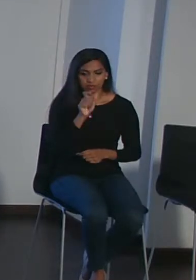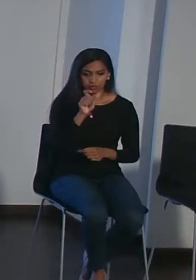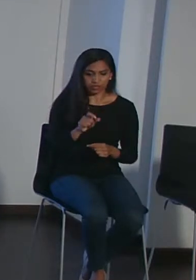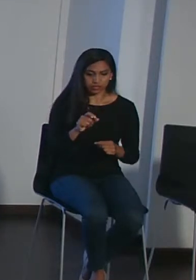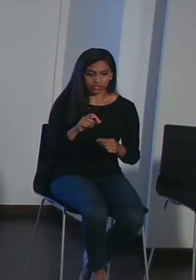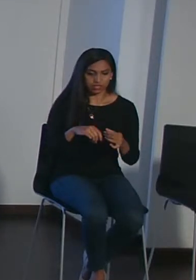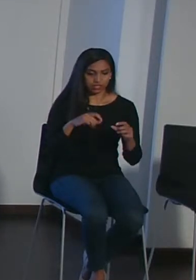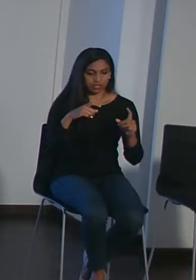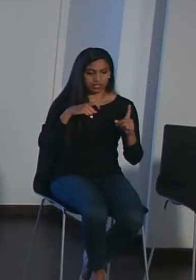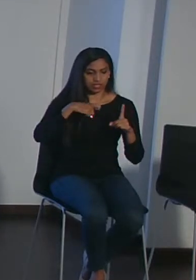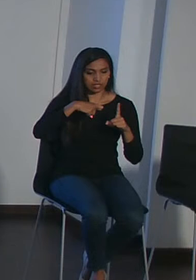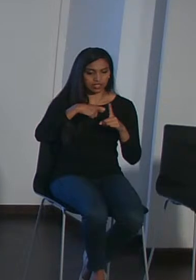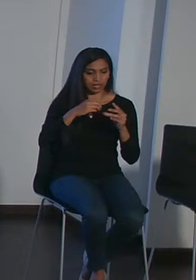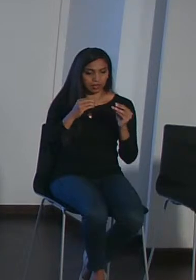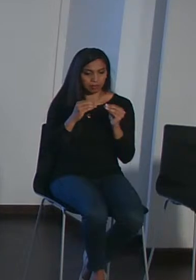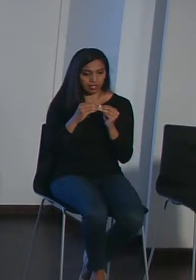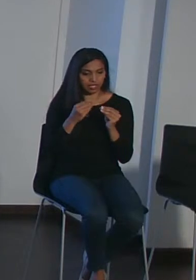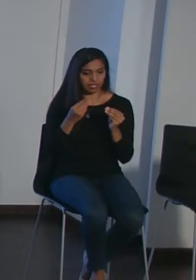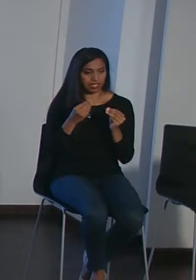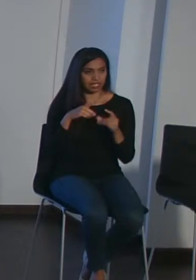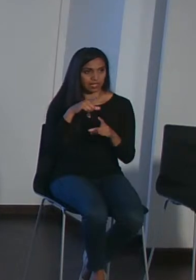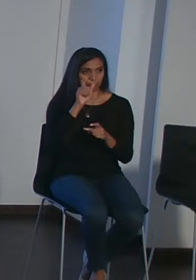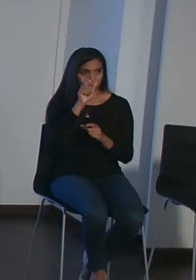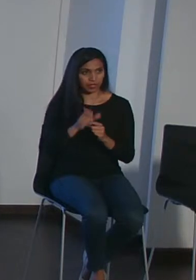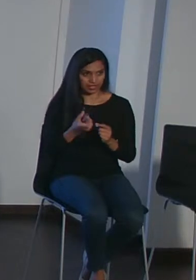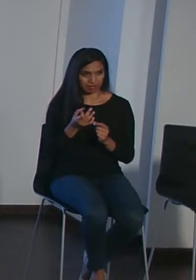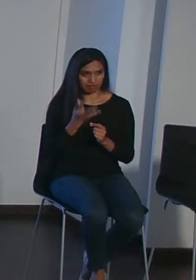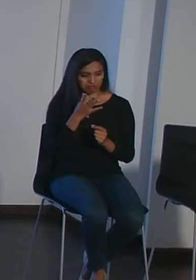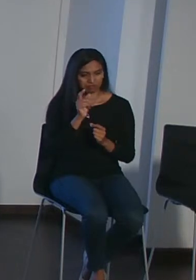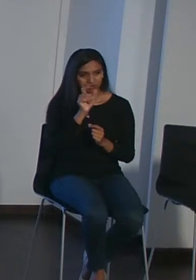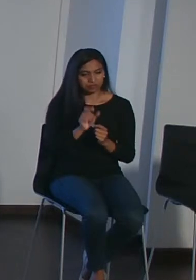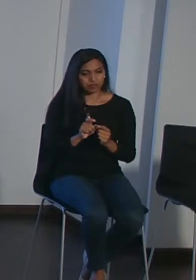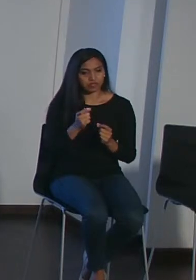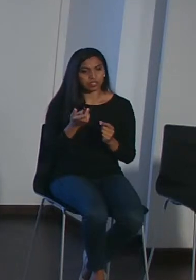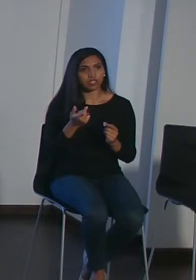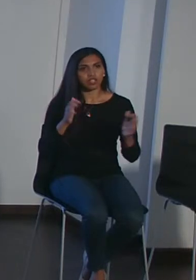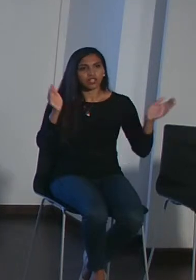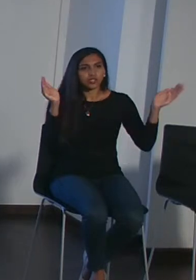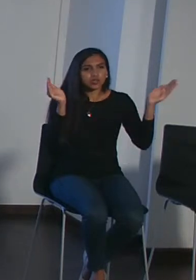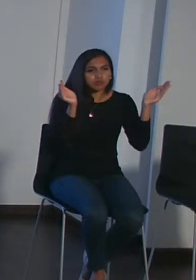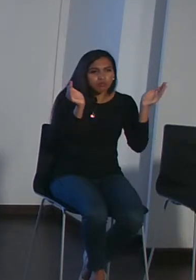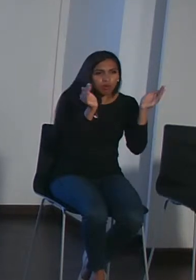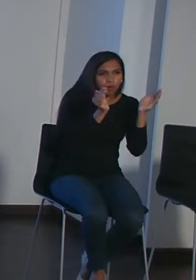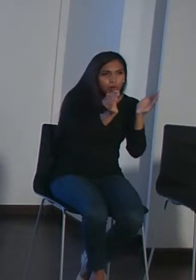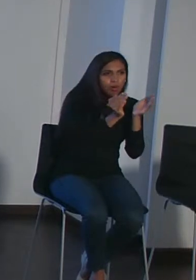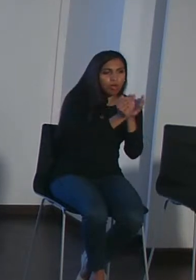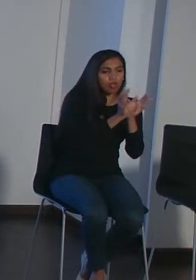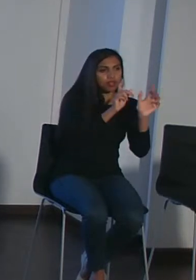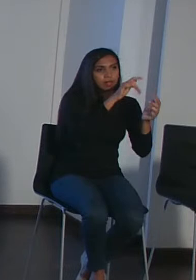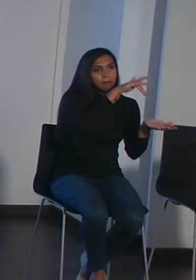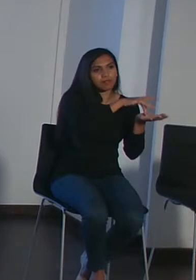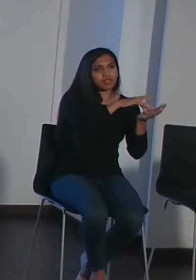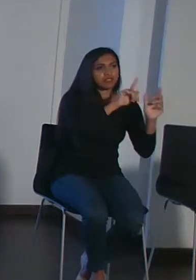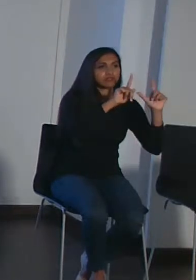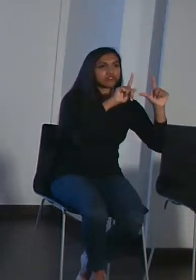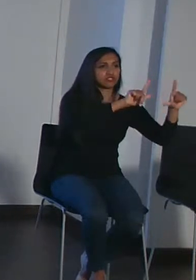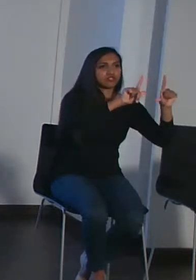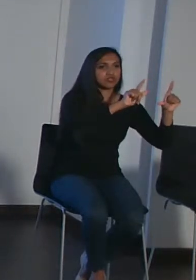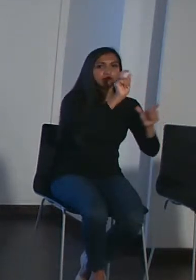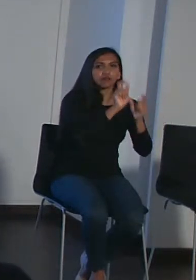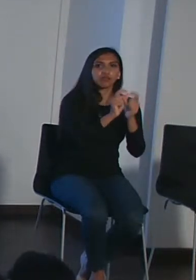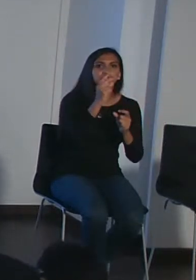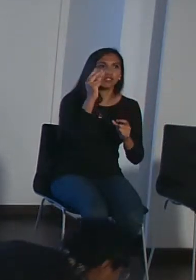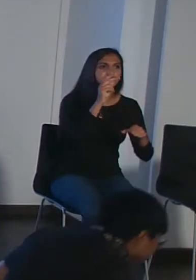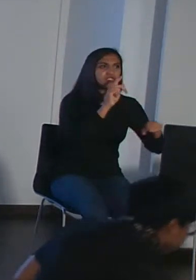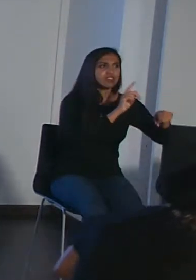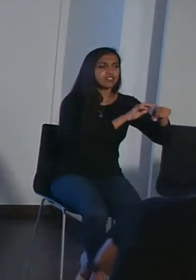had a very small. I mean, we hadn't even looked at it because I think that doesn't register sometimes. Where but we had people come out and point it out